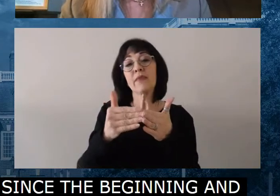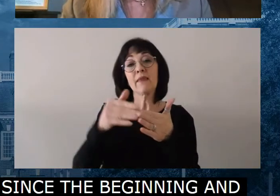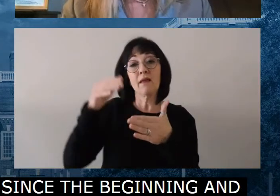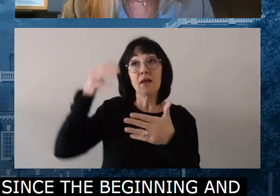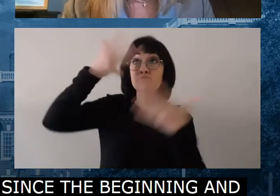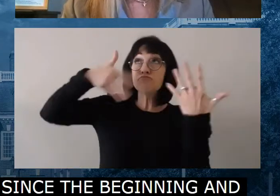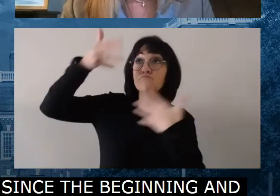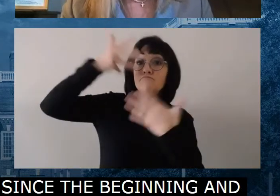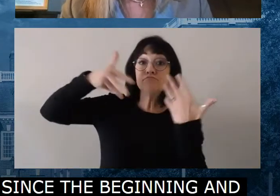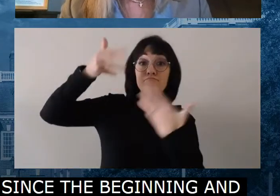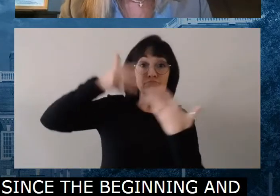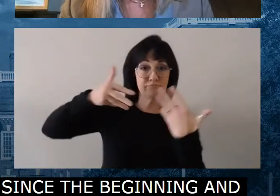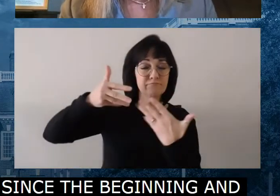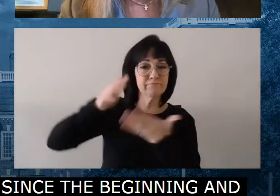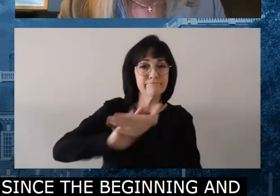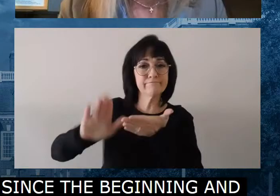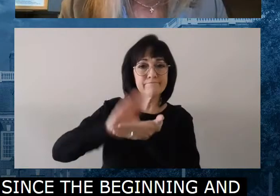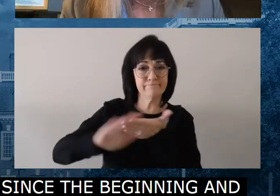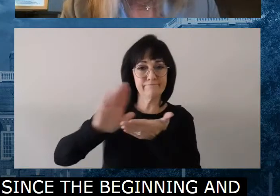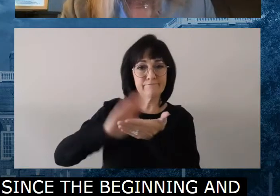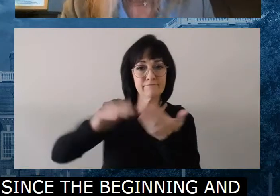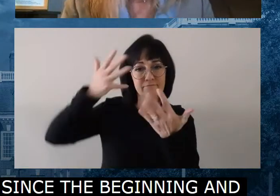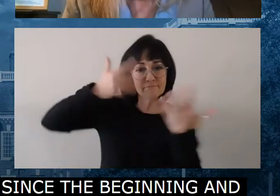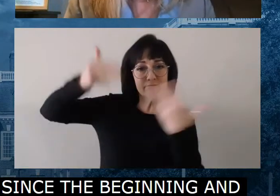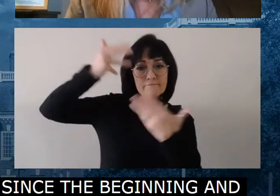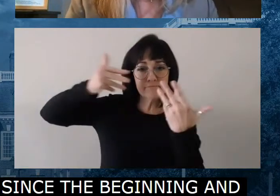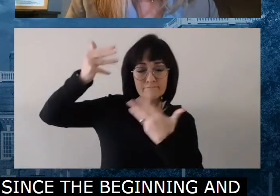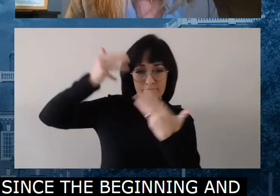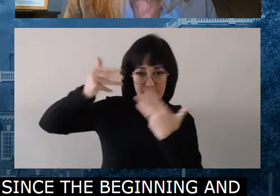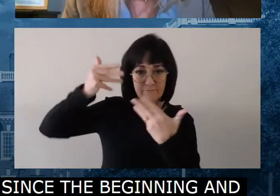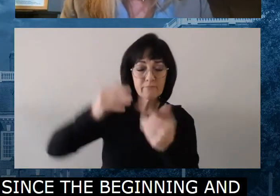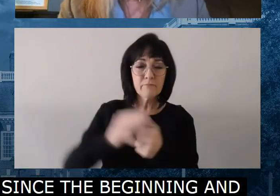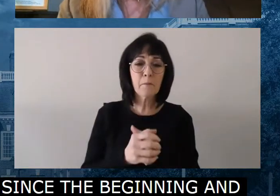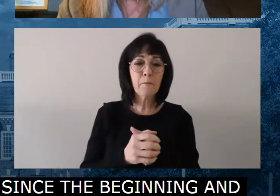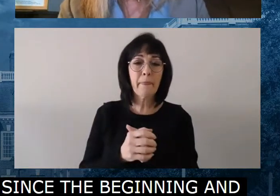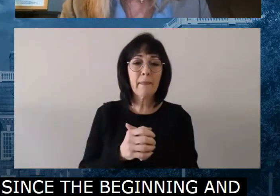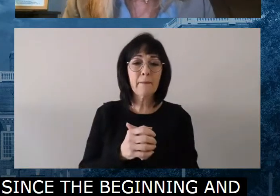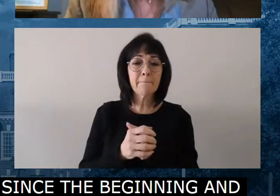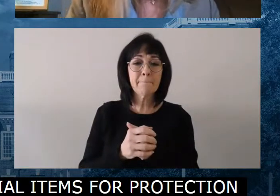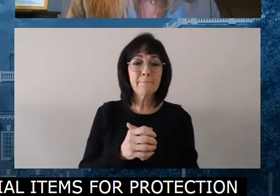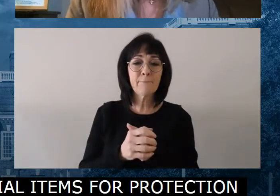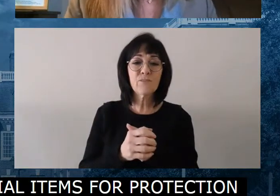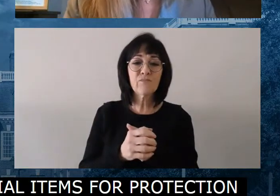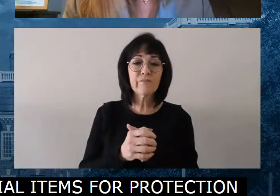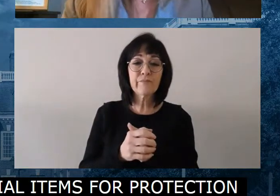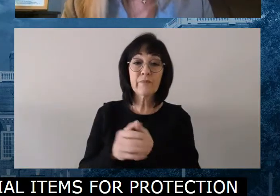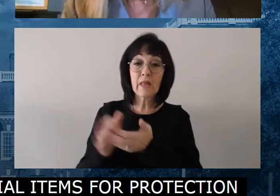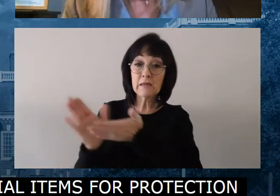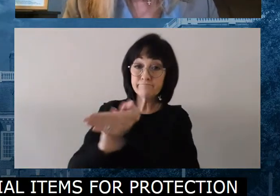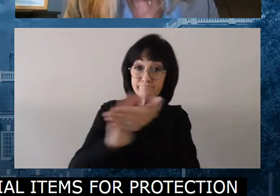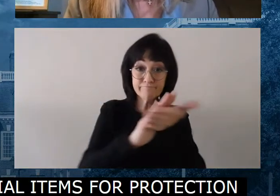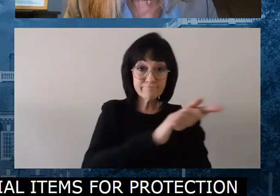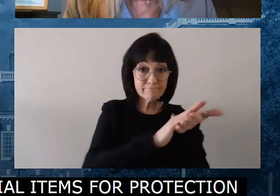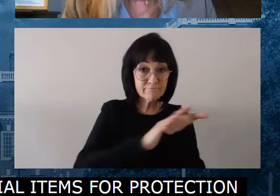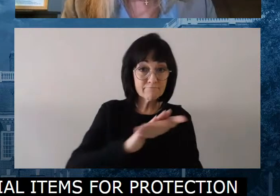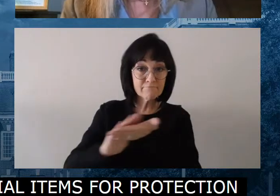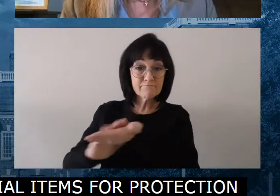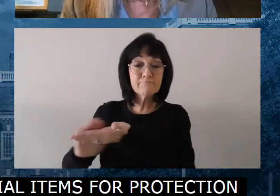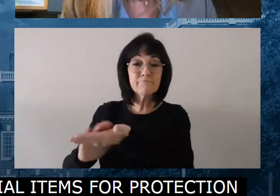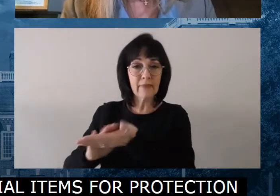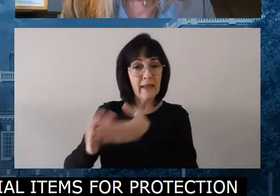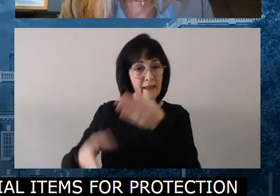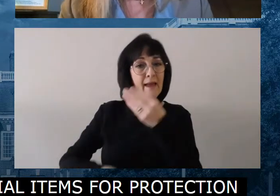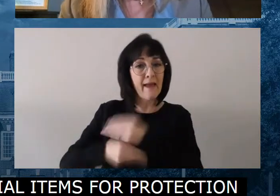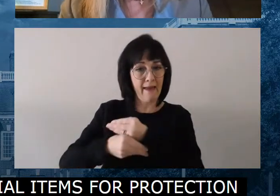is recommending, which we've been recommending all along, as well as cleaning. And they also added some